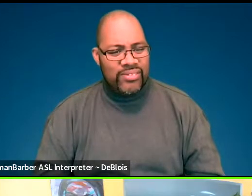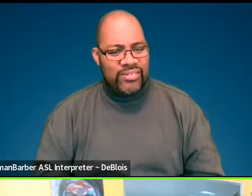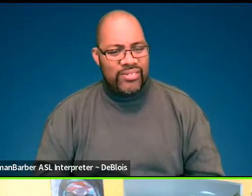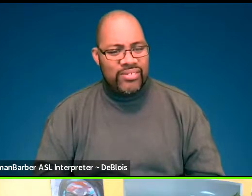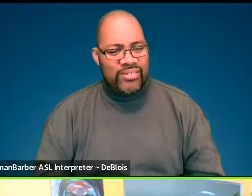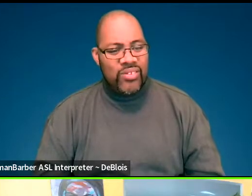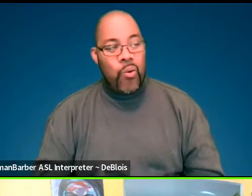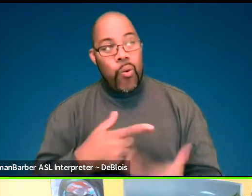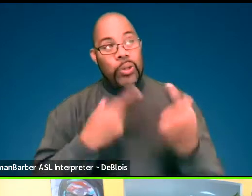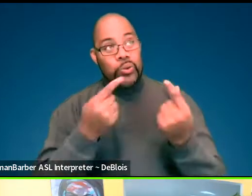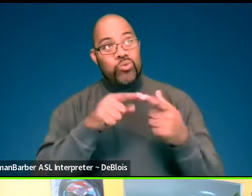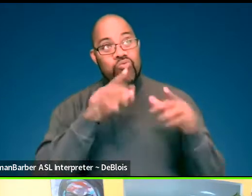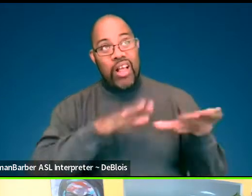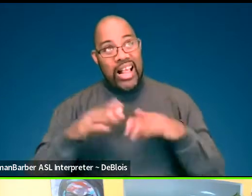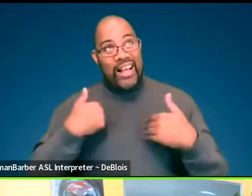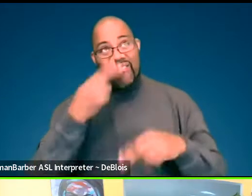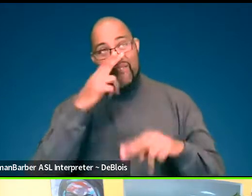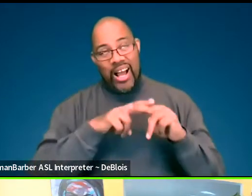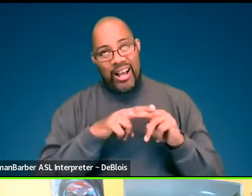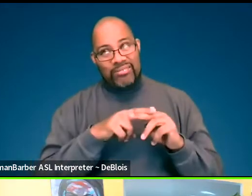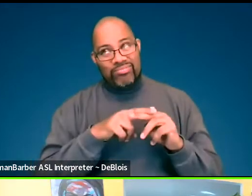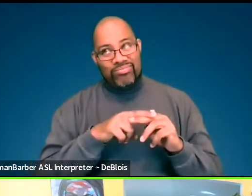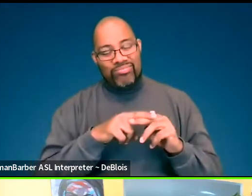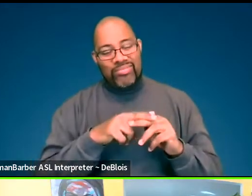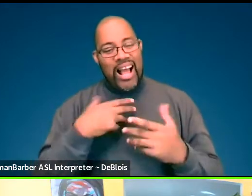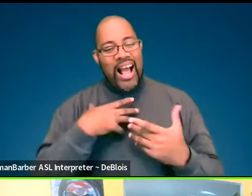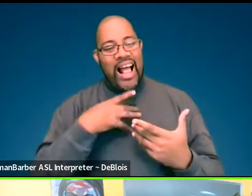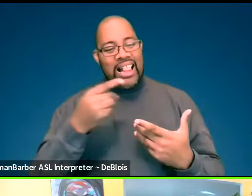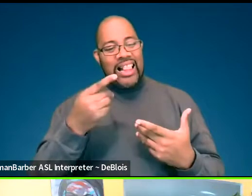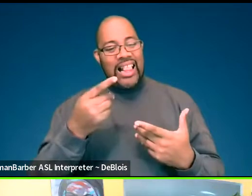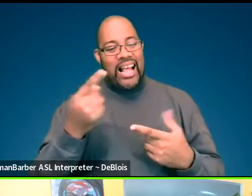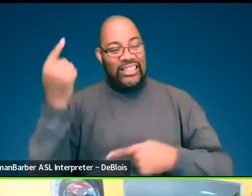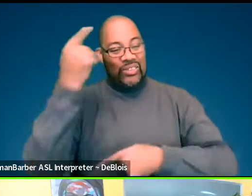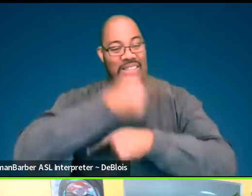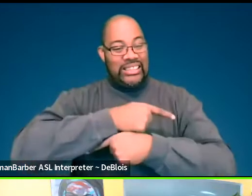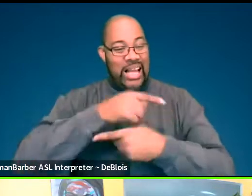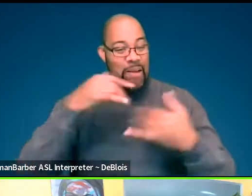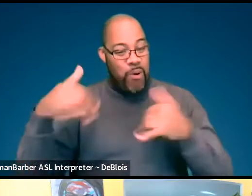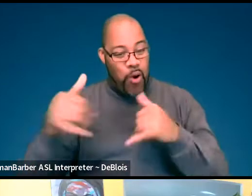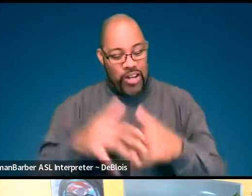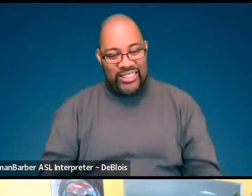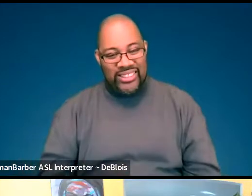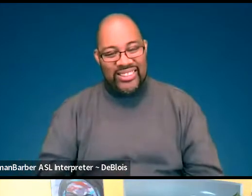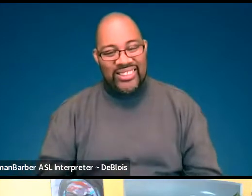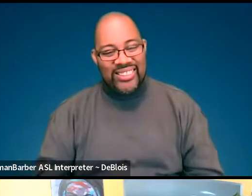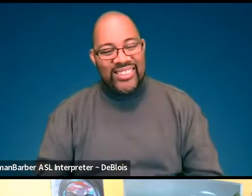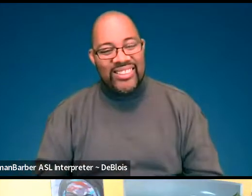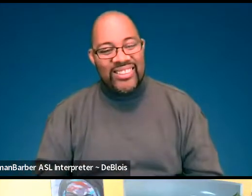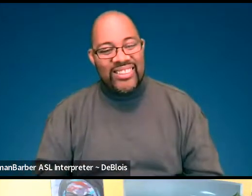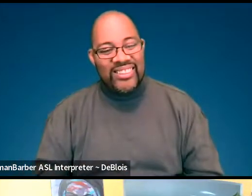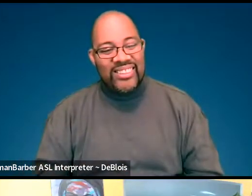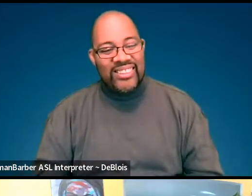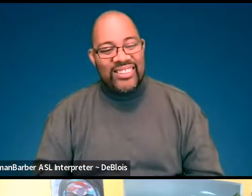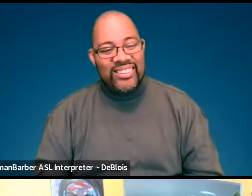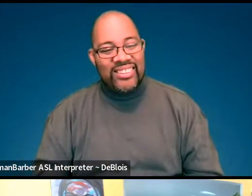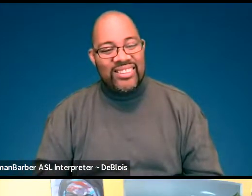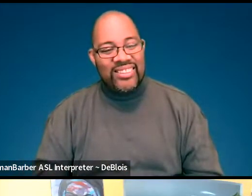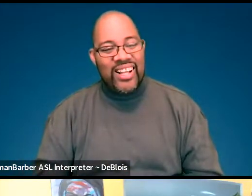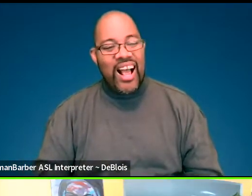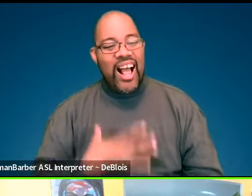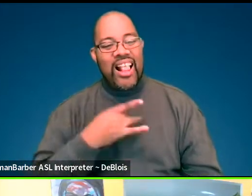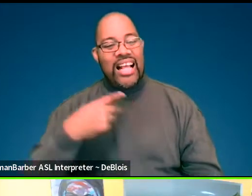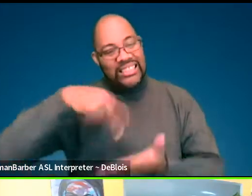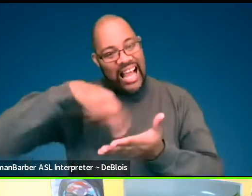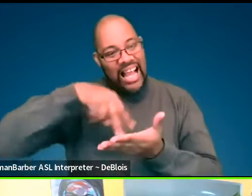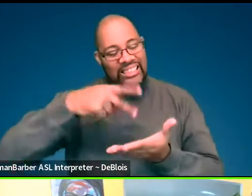What do I do to relax and have fun? I like to go to day parties. Okay. Yeah, so I like to